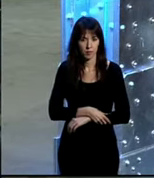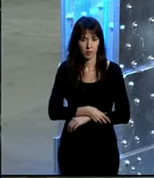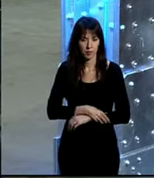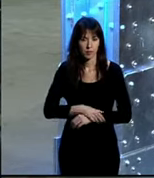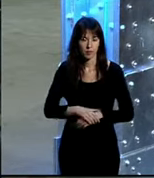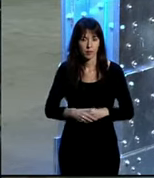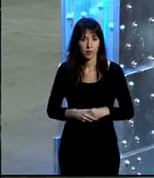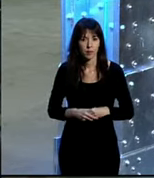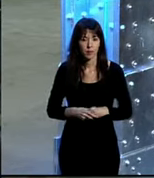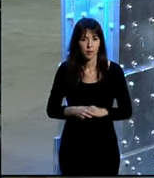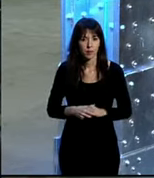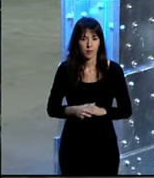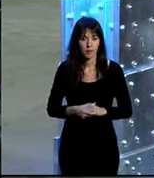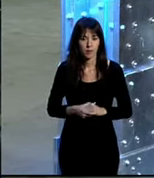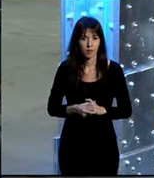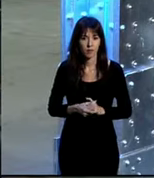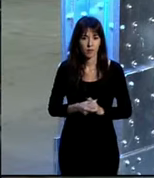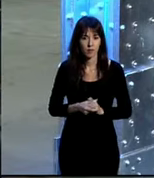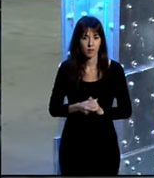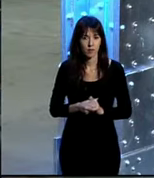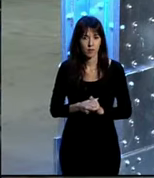is and what this could mean for everything.